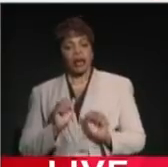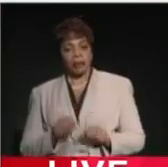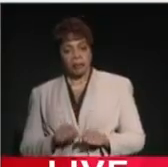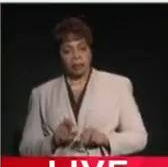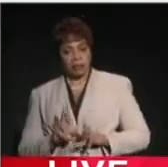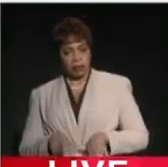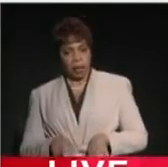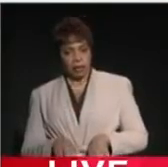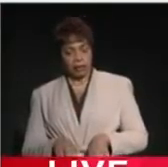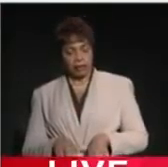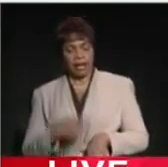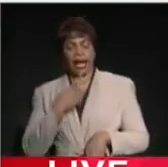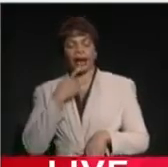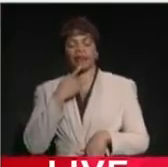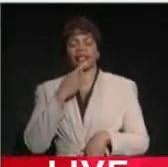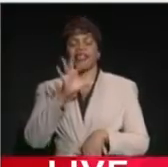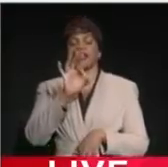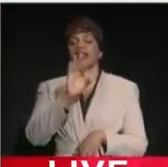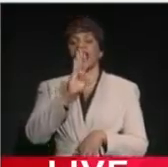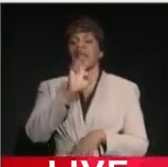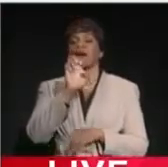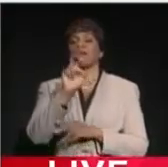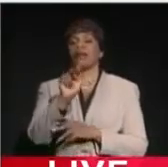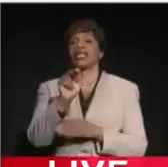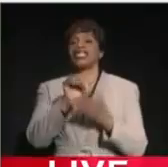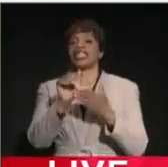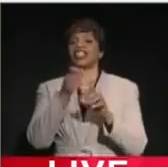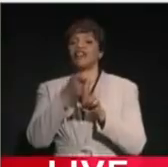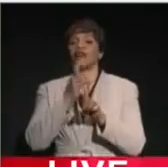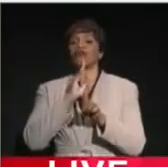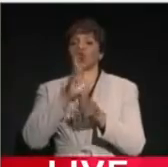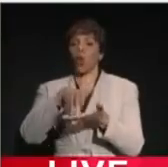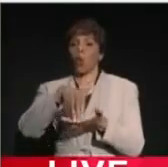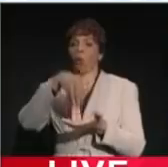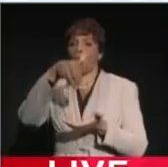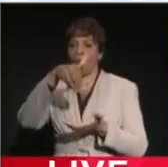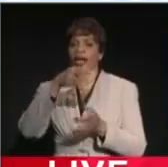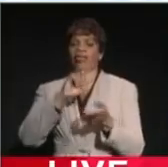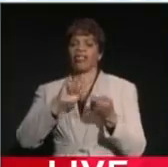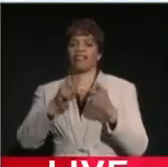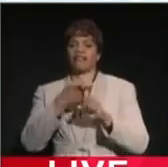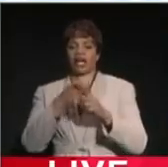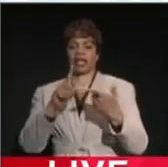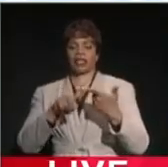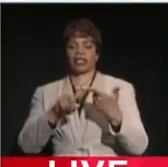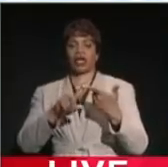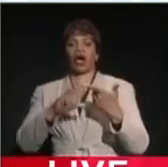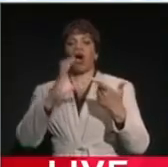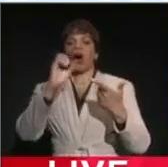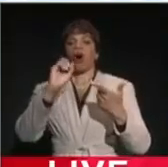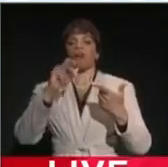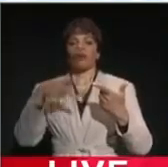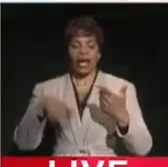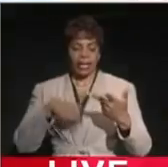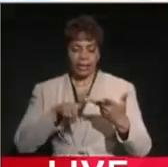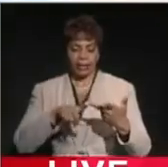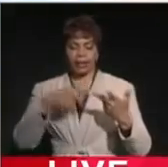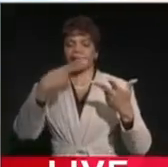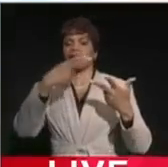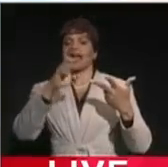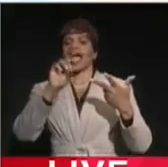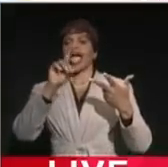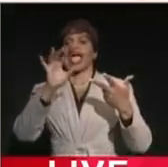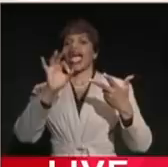Yes. I'll say the $9 billion is coming from your really wealthy friends, the biggest corporations, and the hedge funds who you've taken